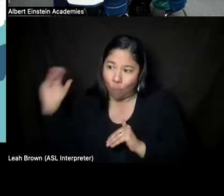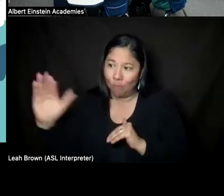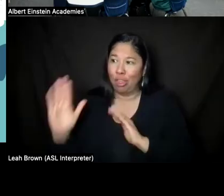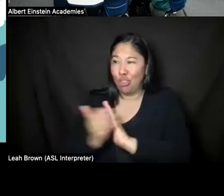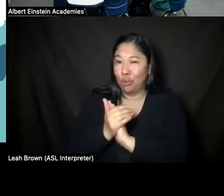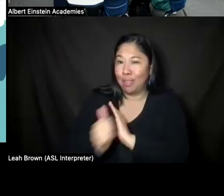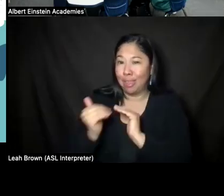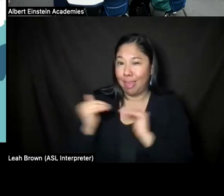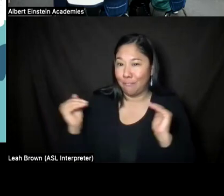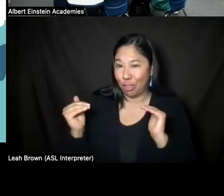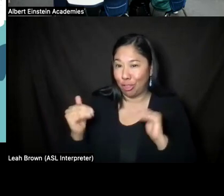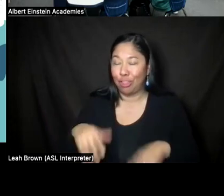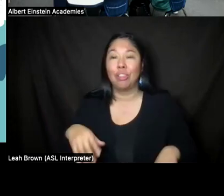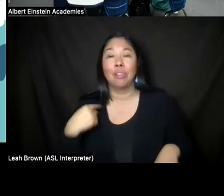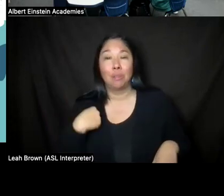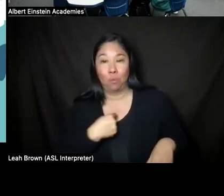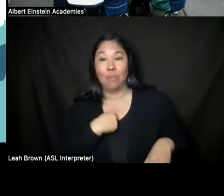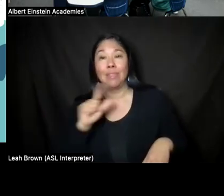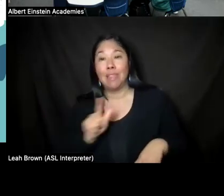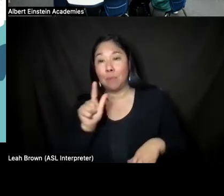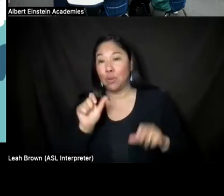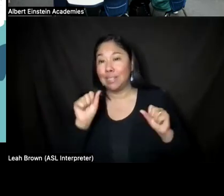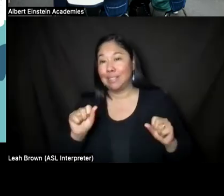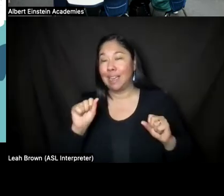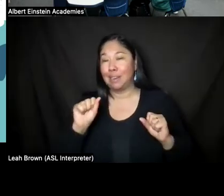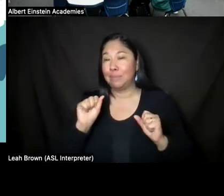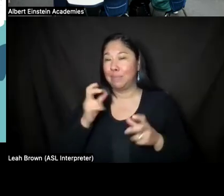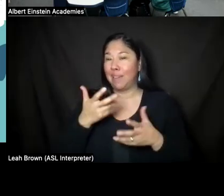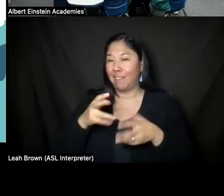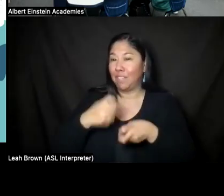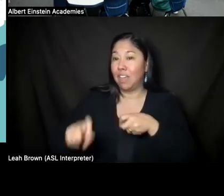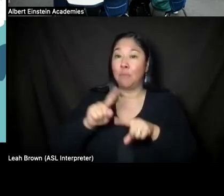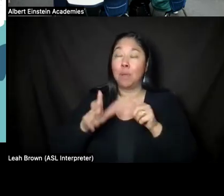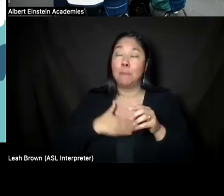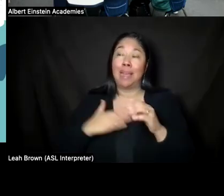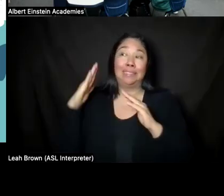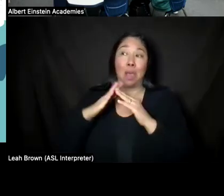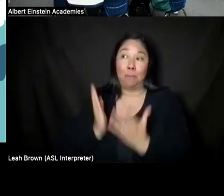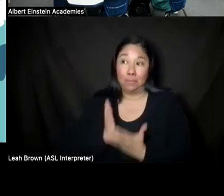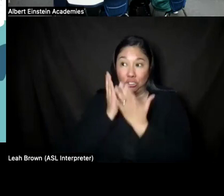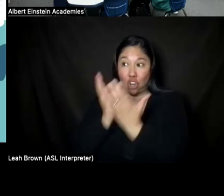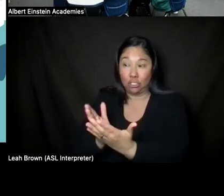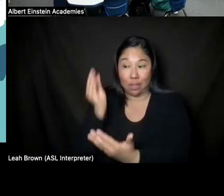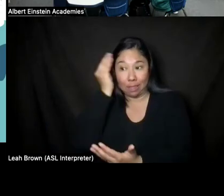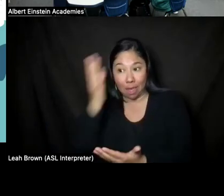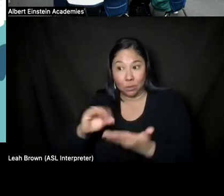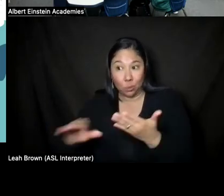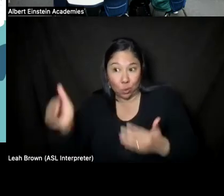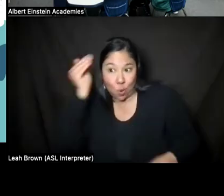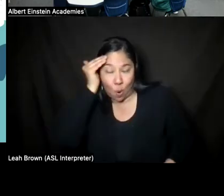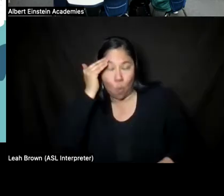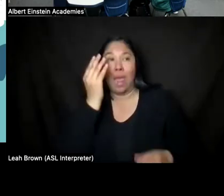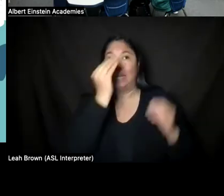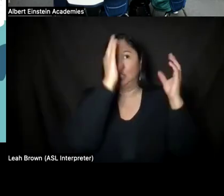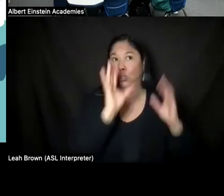have 24 kiddos, so library time can be kind of nuts. But my biggest suggestion is just telling your student's teacher